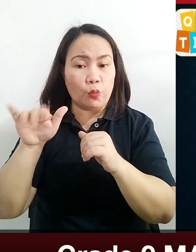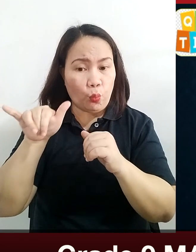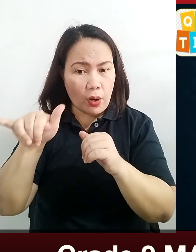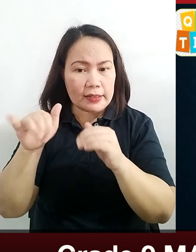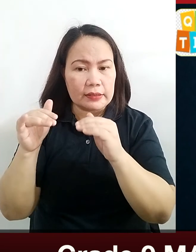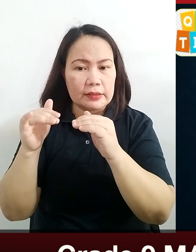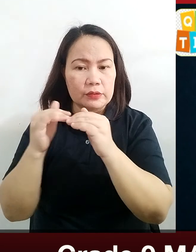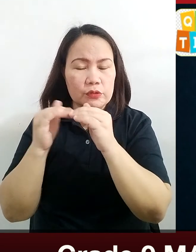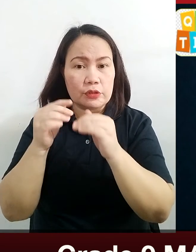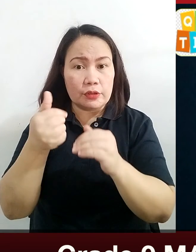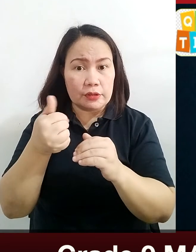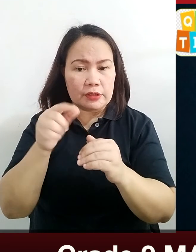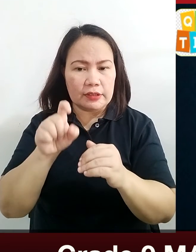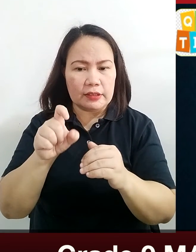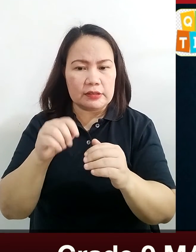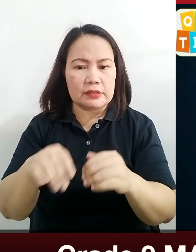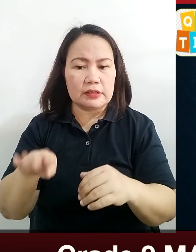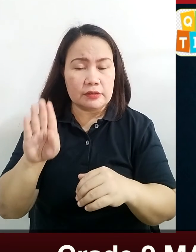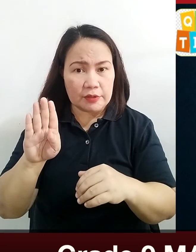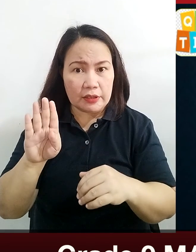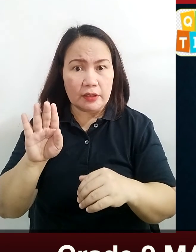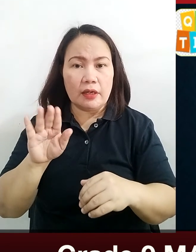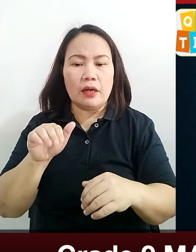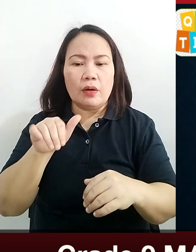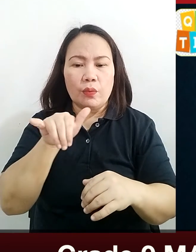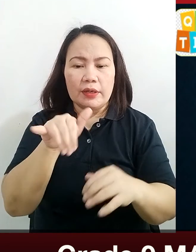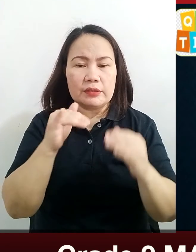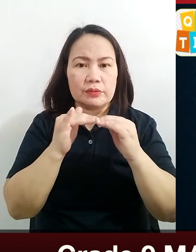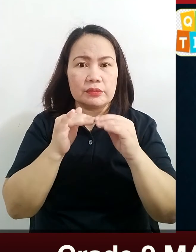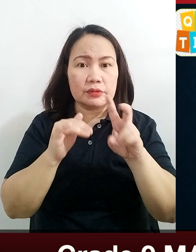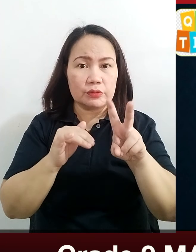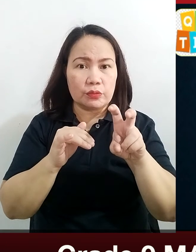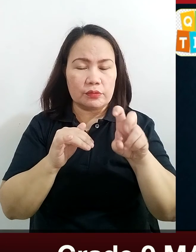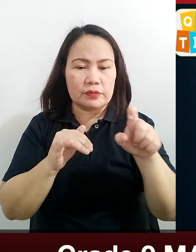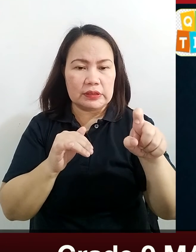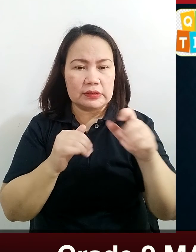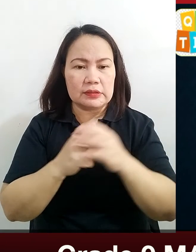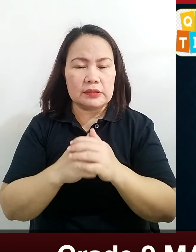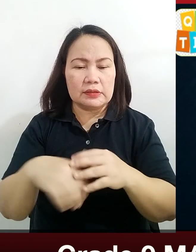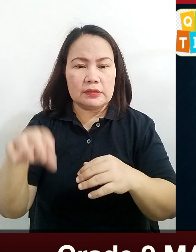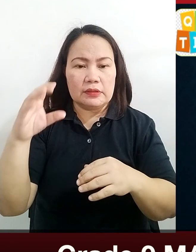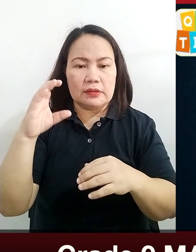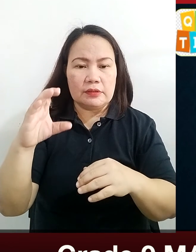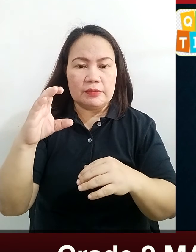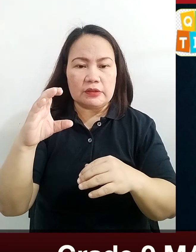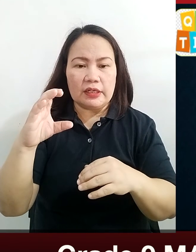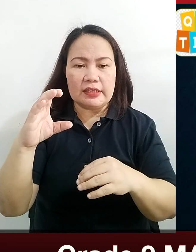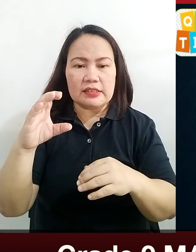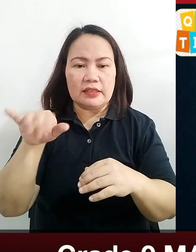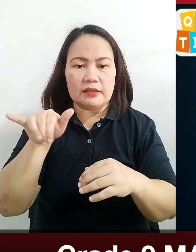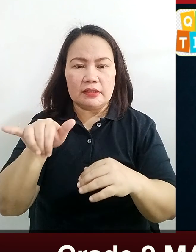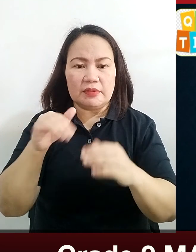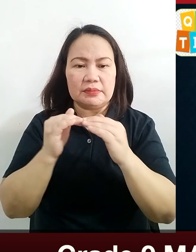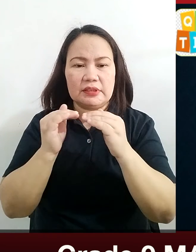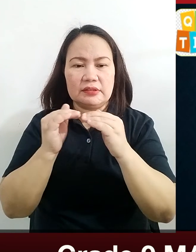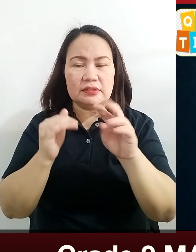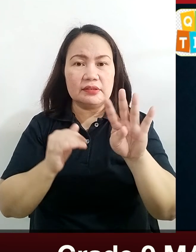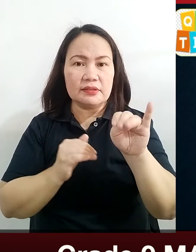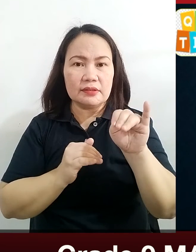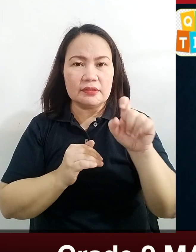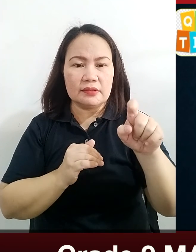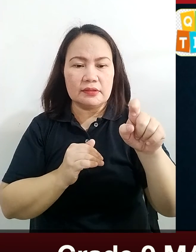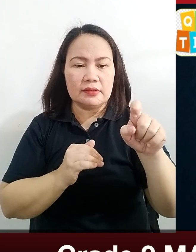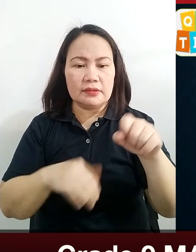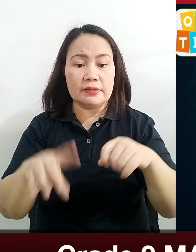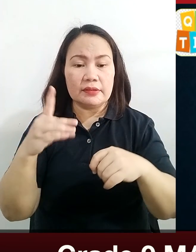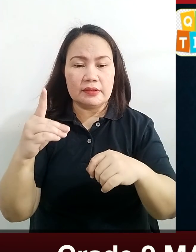to 10x. Letter B, y is equal to 12x. Letter C, y is equal to 14x. And letter